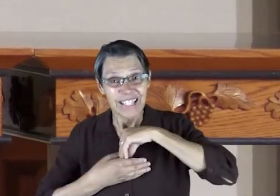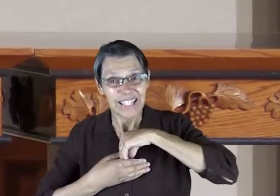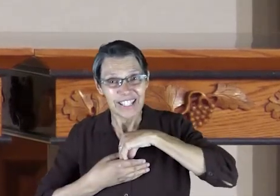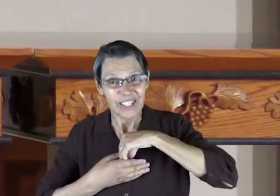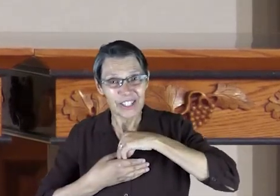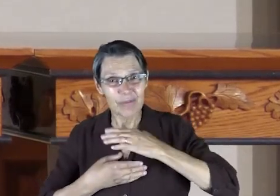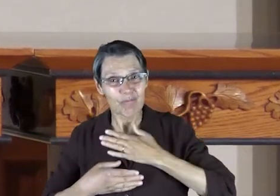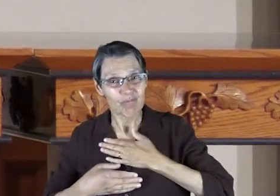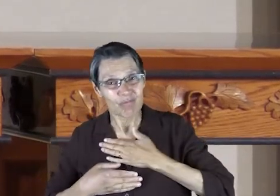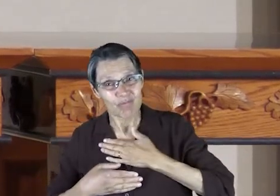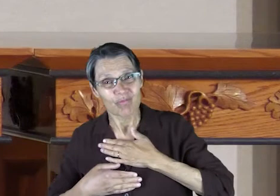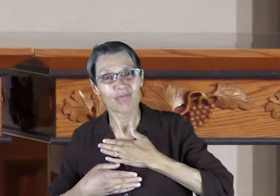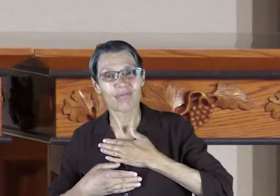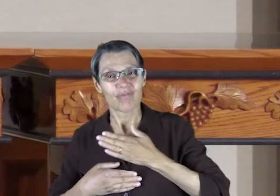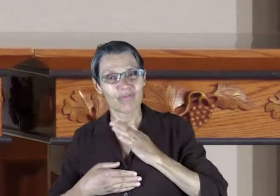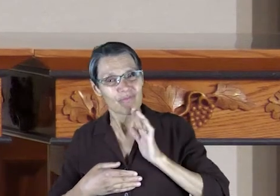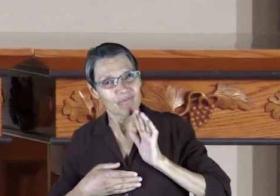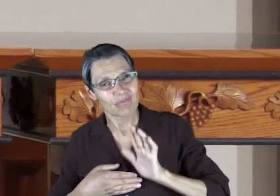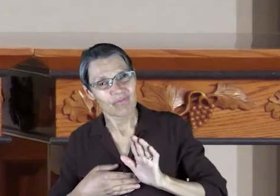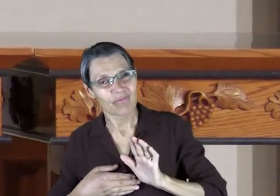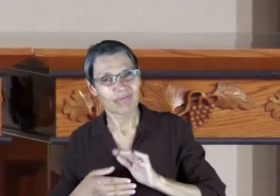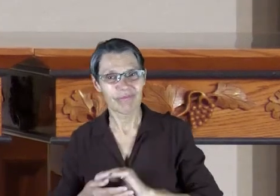and right here.